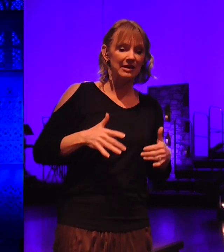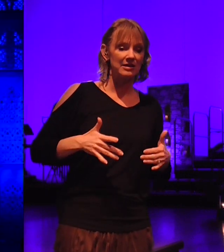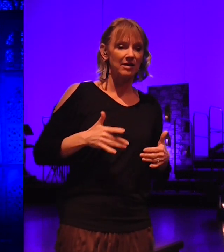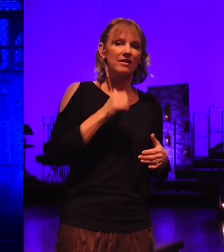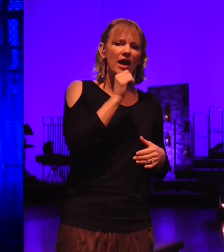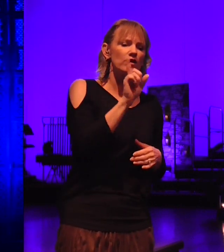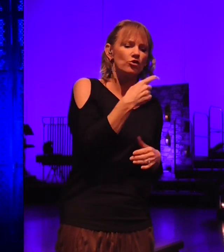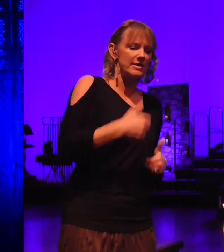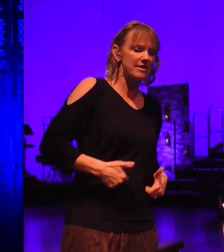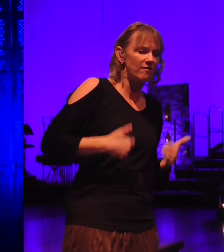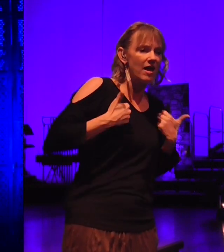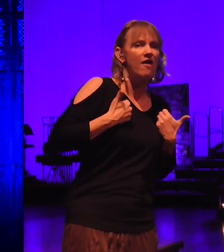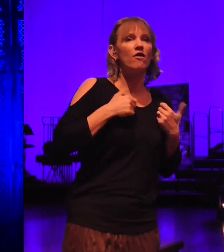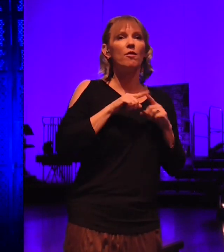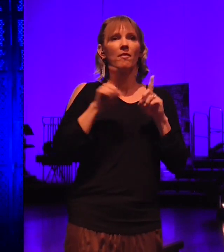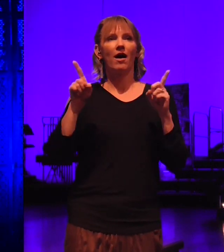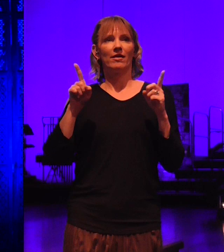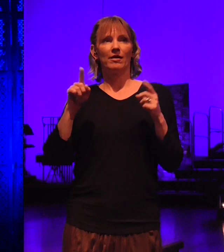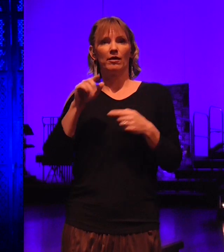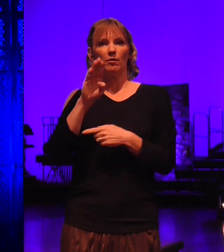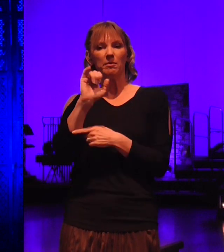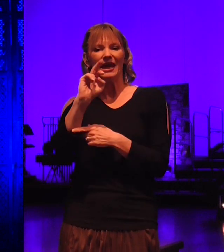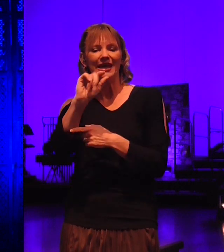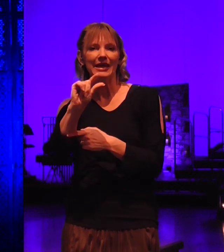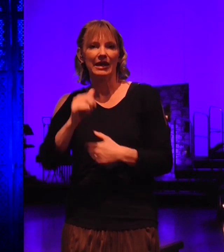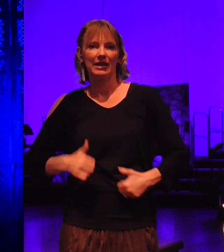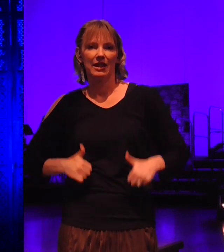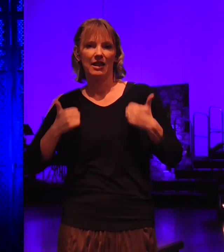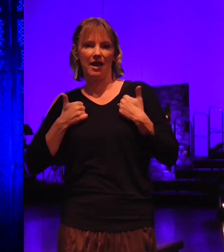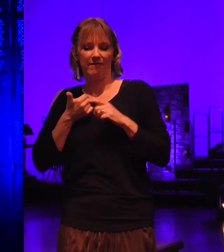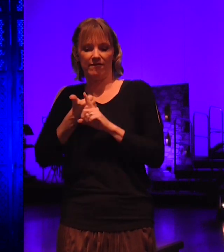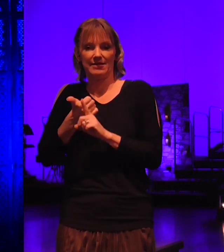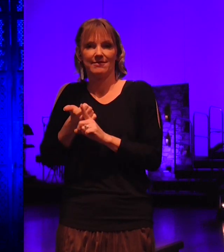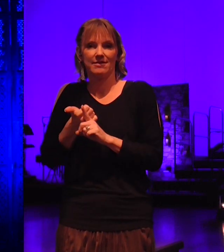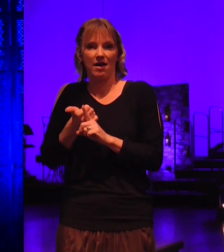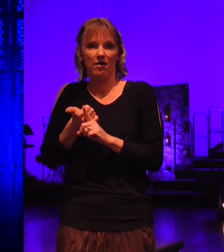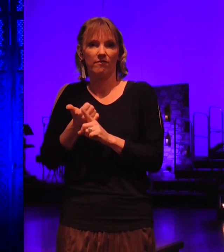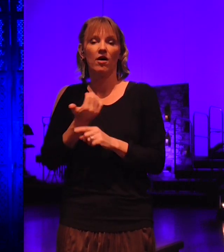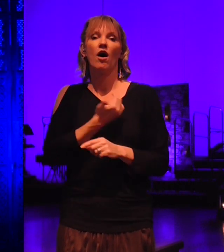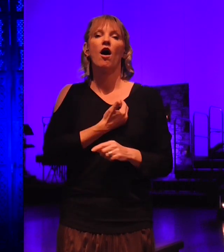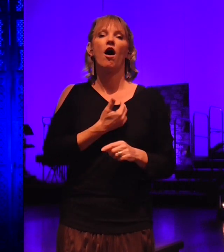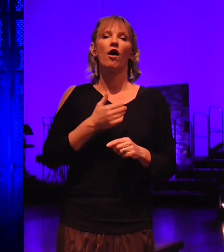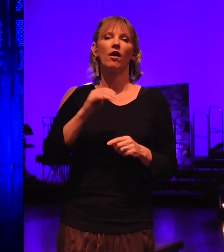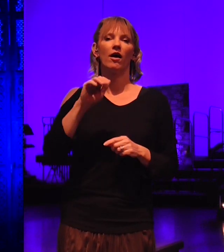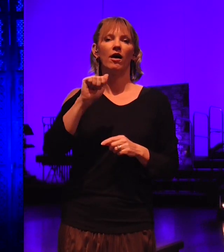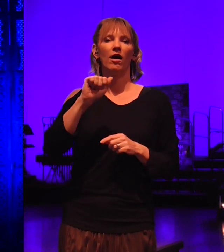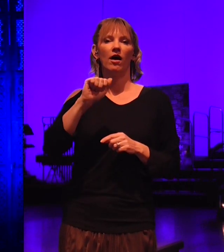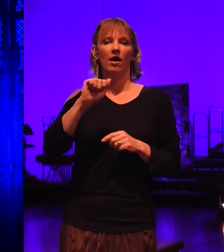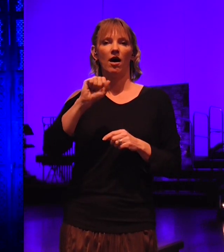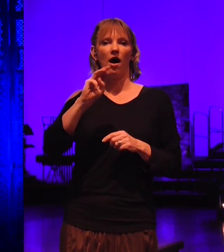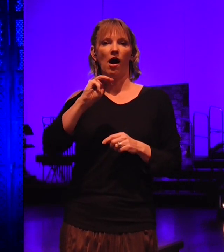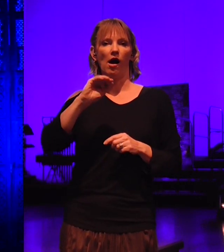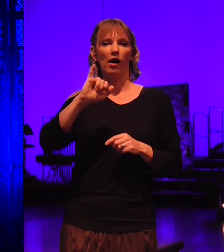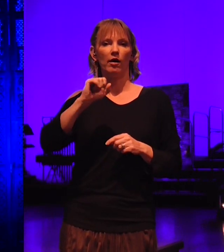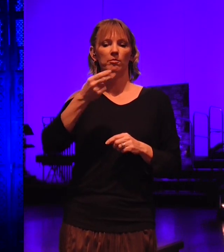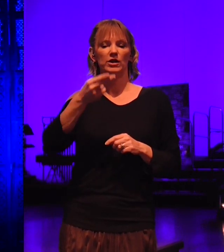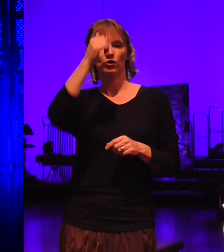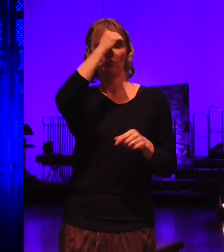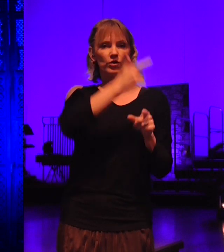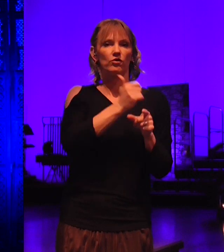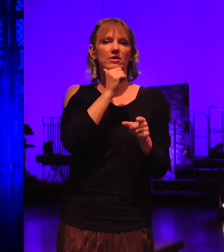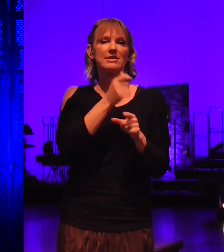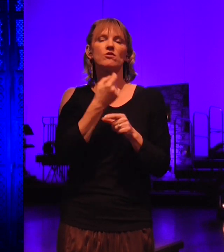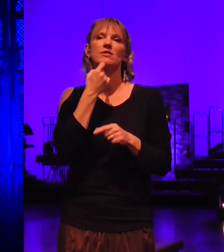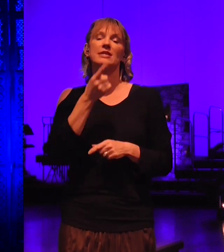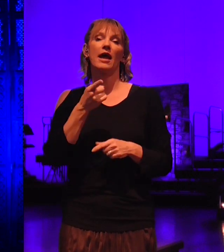but of being alive itself. Our Amish brothers and sisters, they tell us that the way to get closest